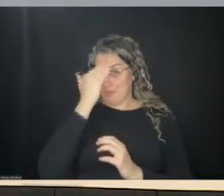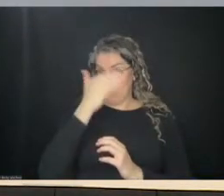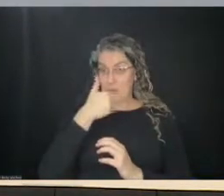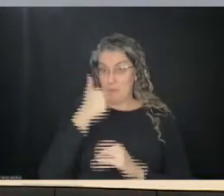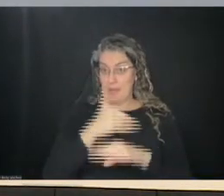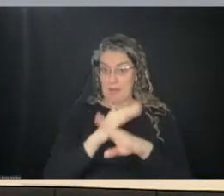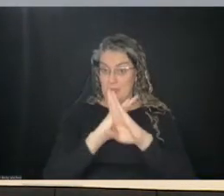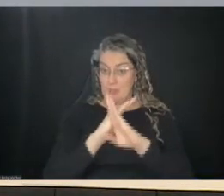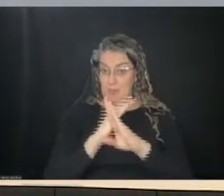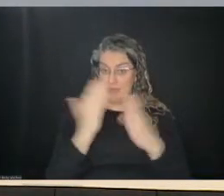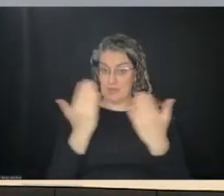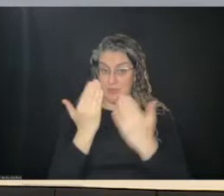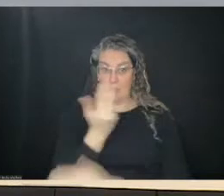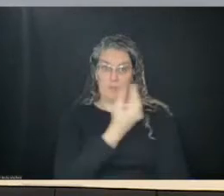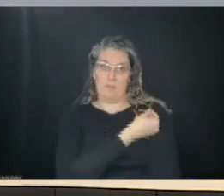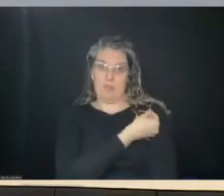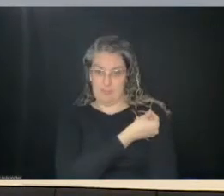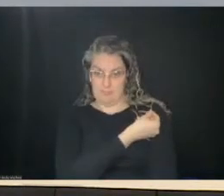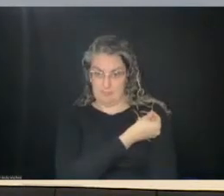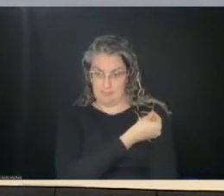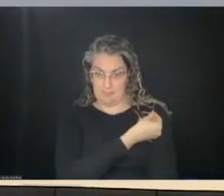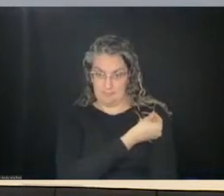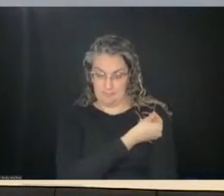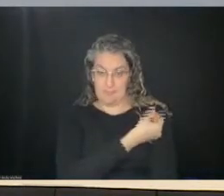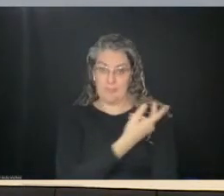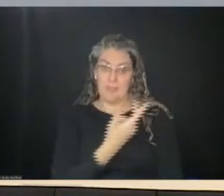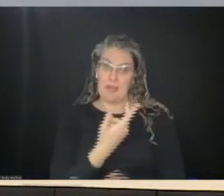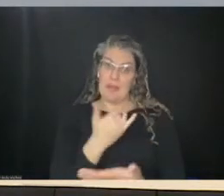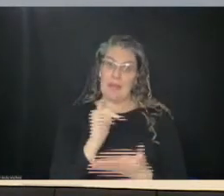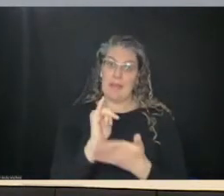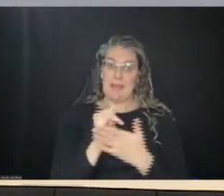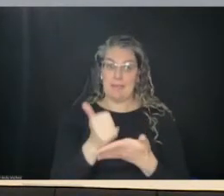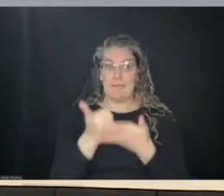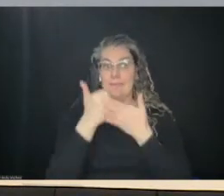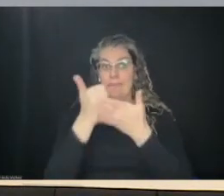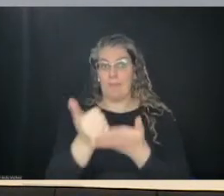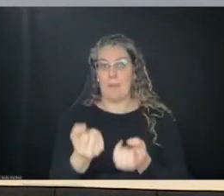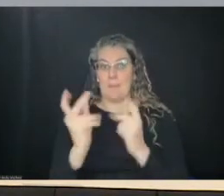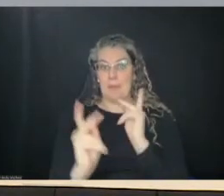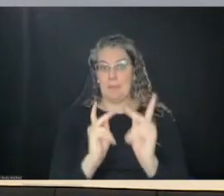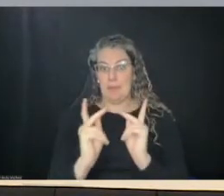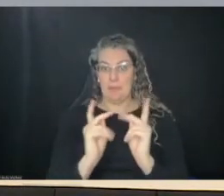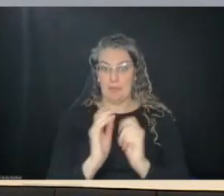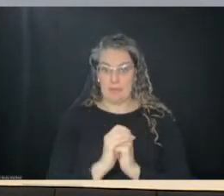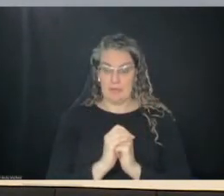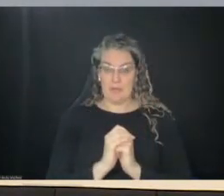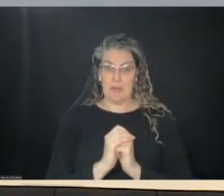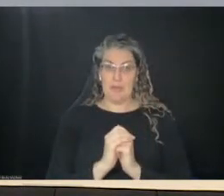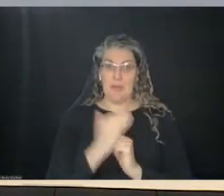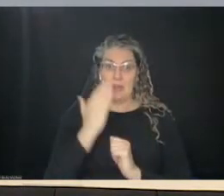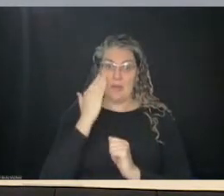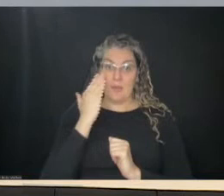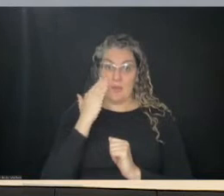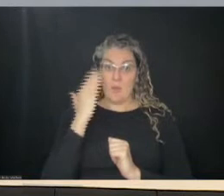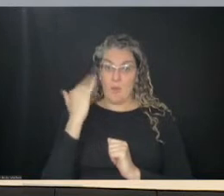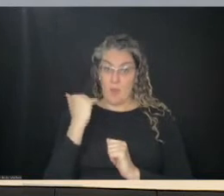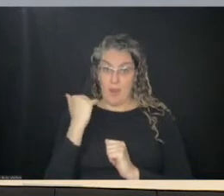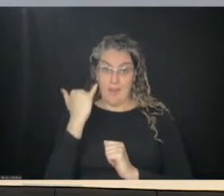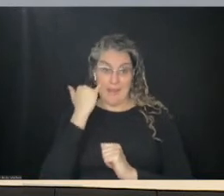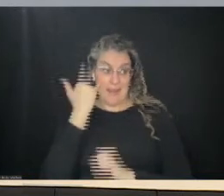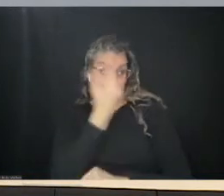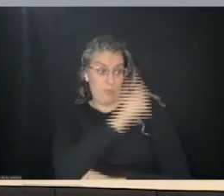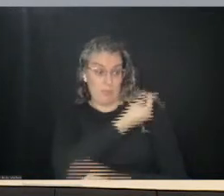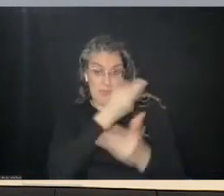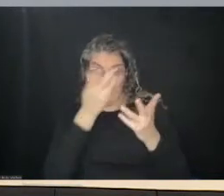vaccination records will make a difference. Though people who are vaccinated have less chance